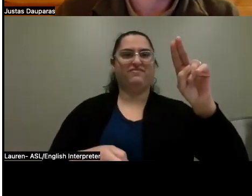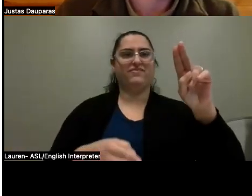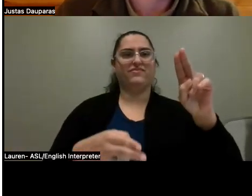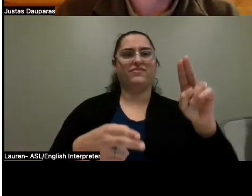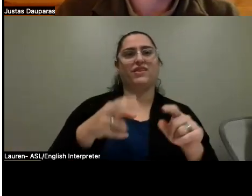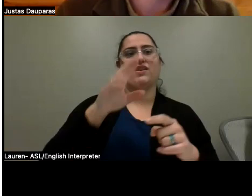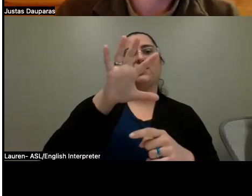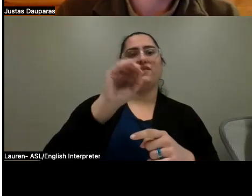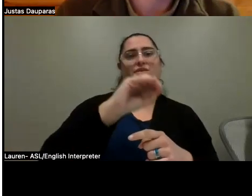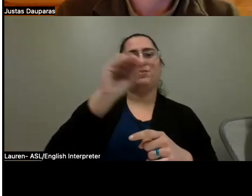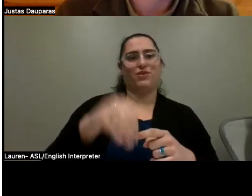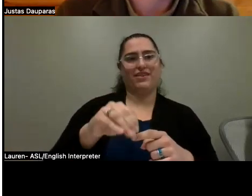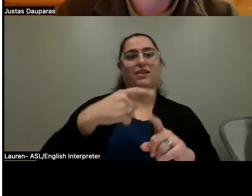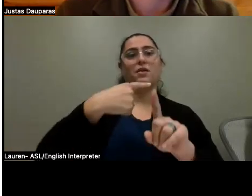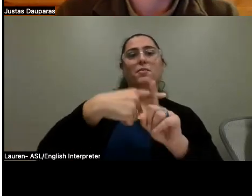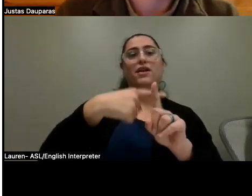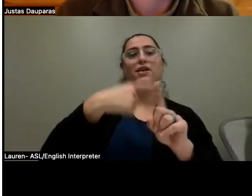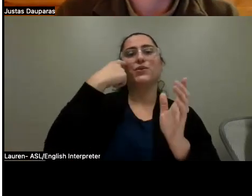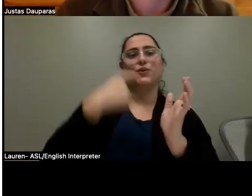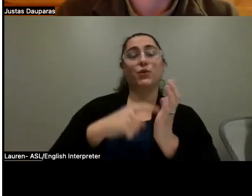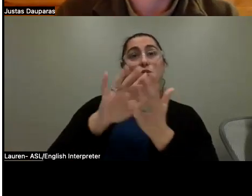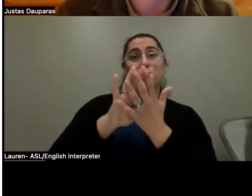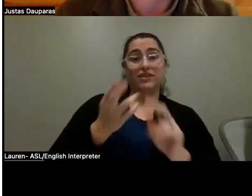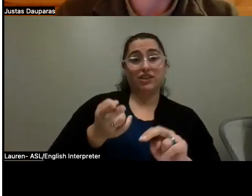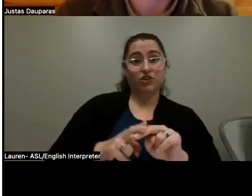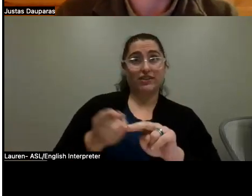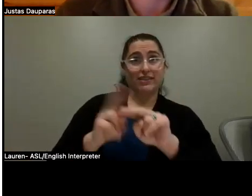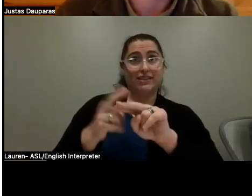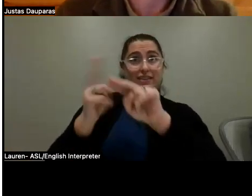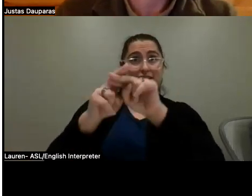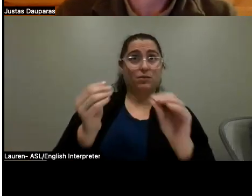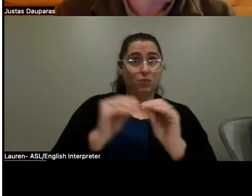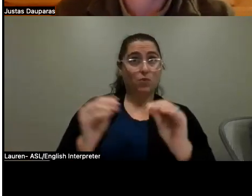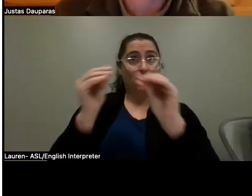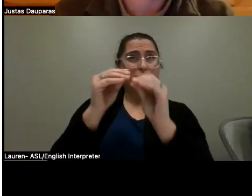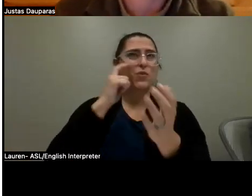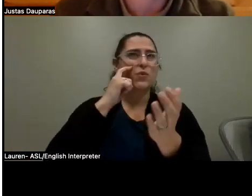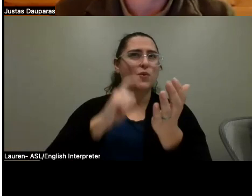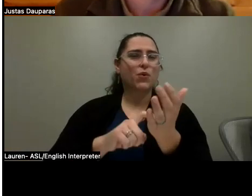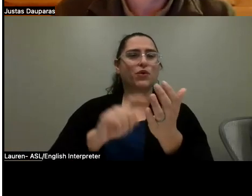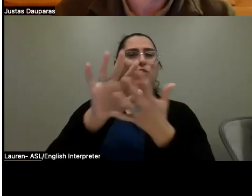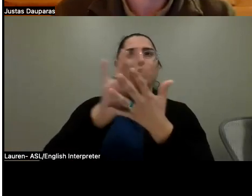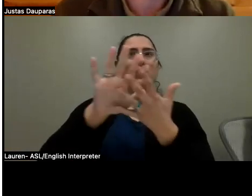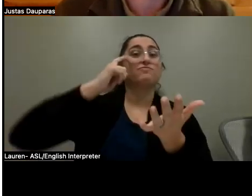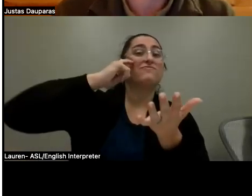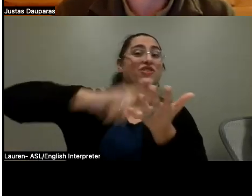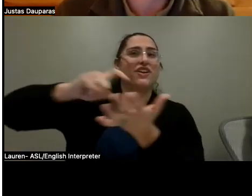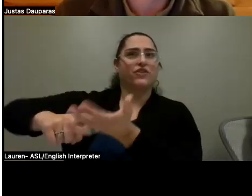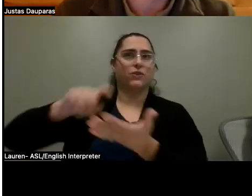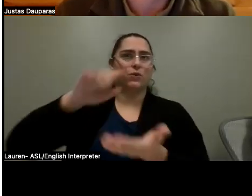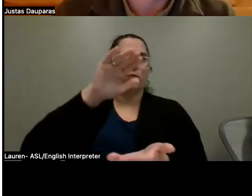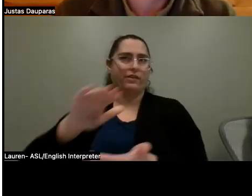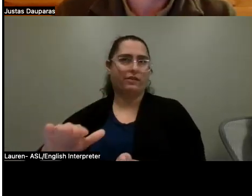we increase the noise more and more, the sequence recovery slowly goes down. But what's interesting is that there's AlphaFold success rate.